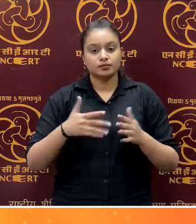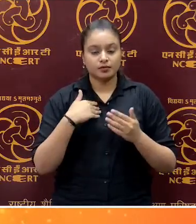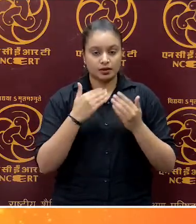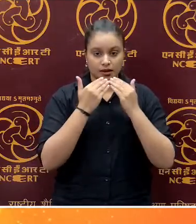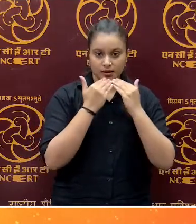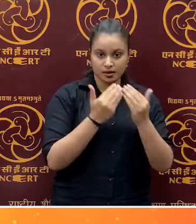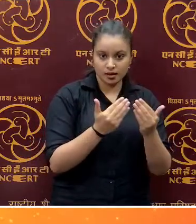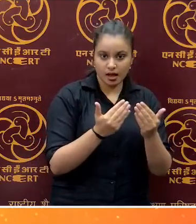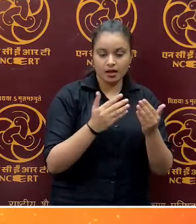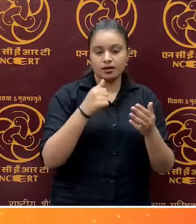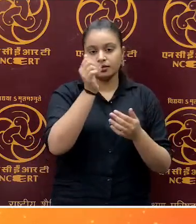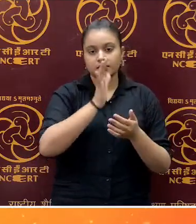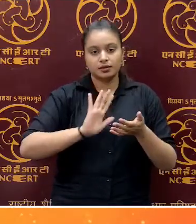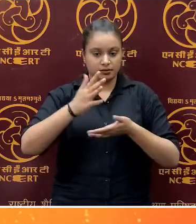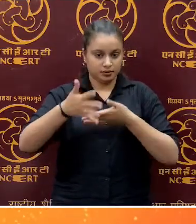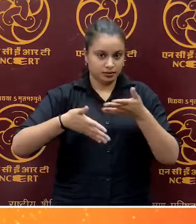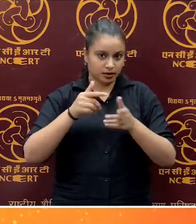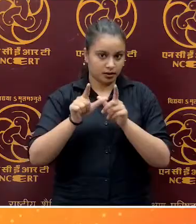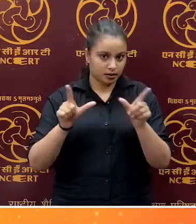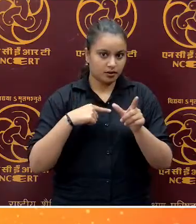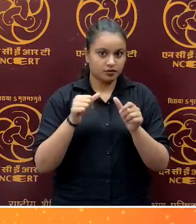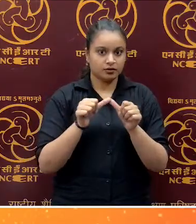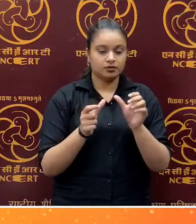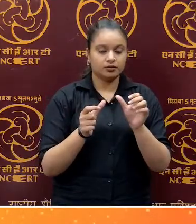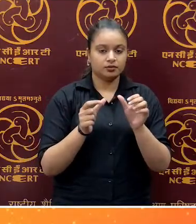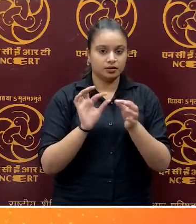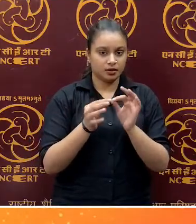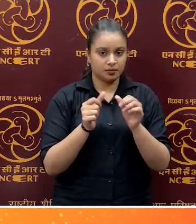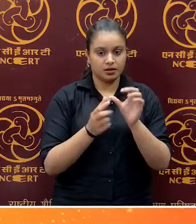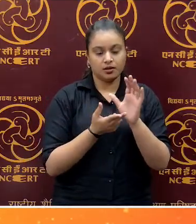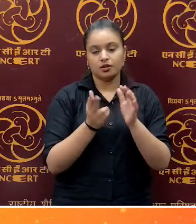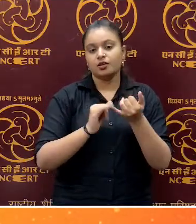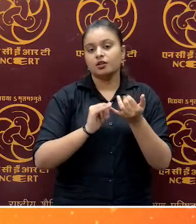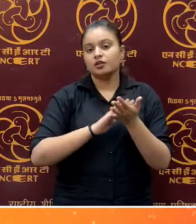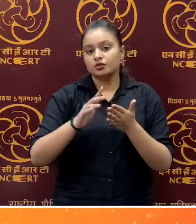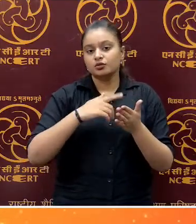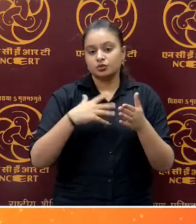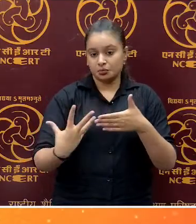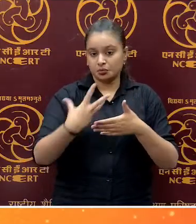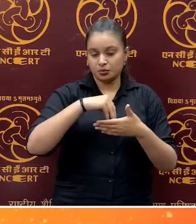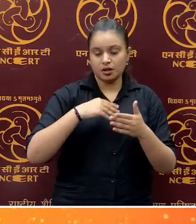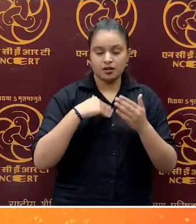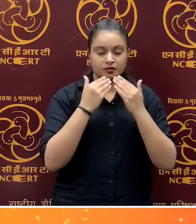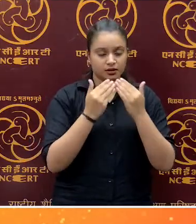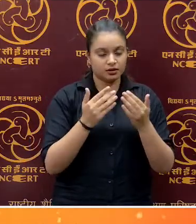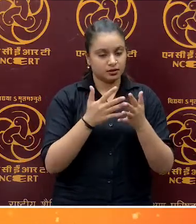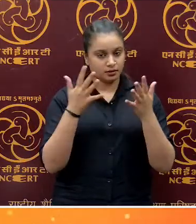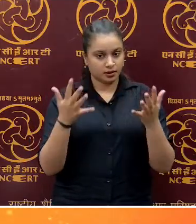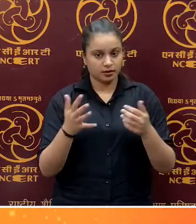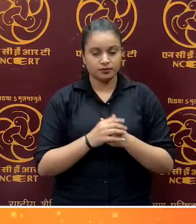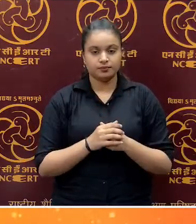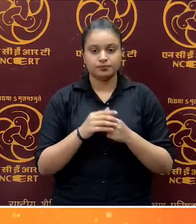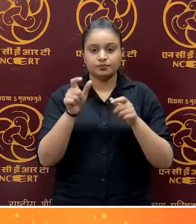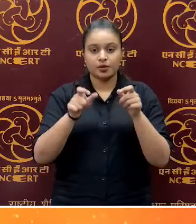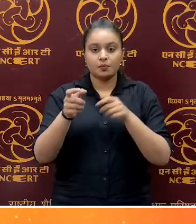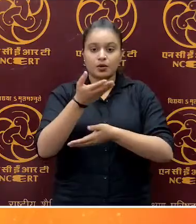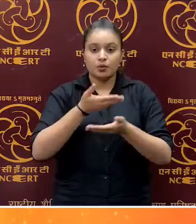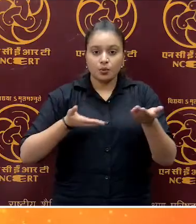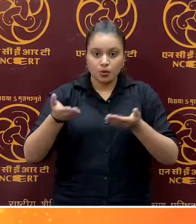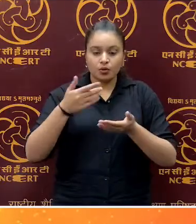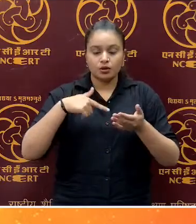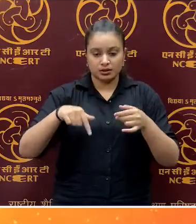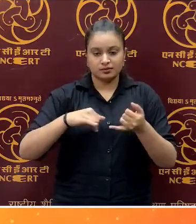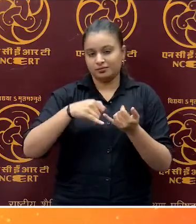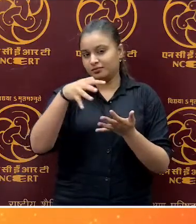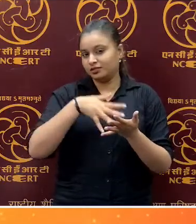thank my Indian Sign Language interpreter, Miss Anushka, as well for her contribution to the session. Thank you so much. Now, my dear viewers, it's time for me to wind